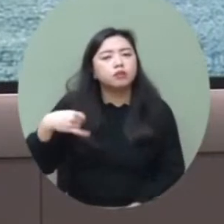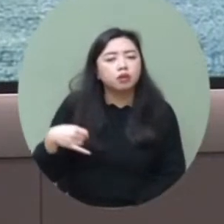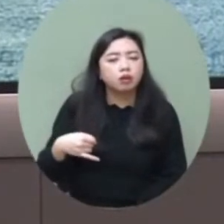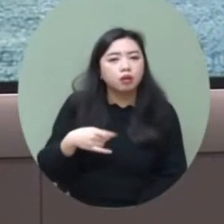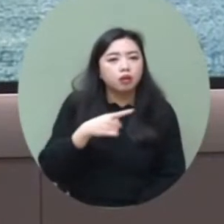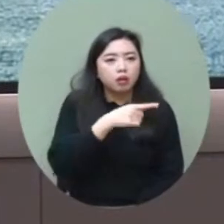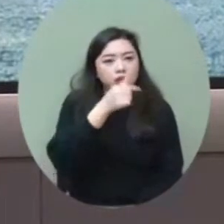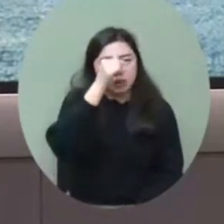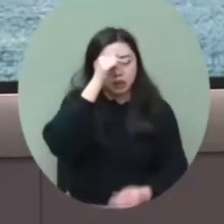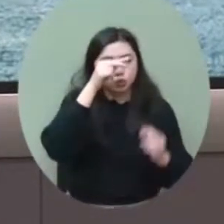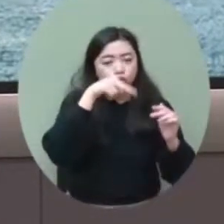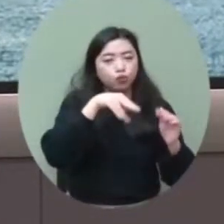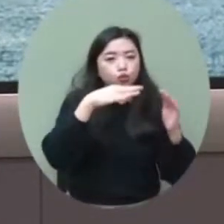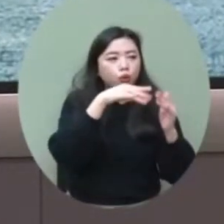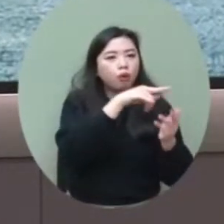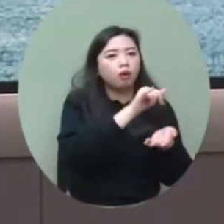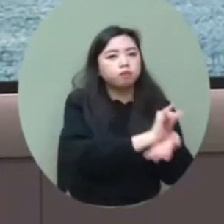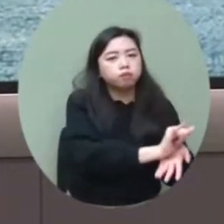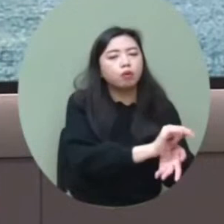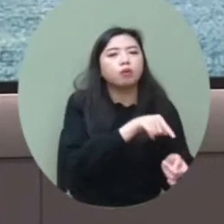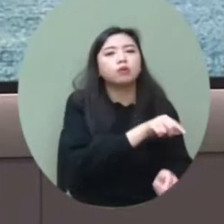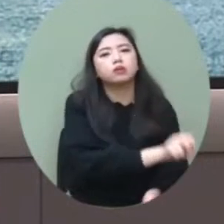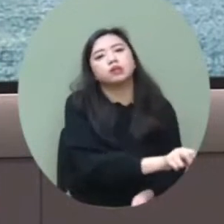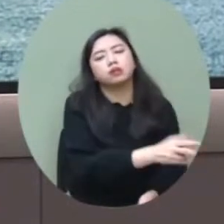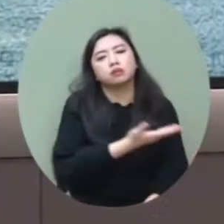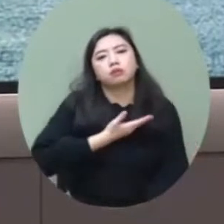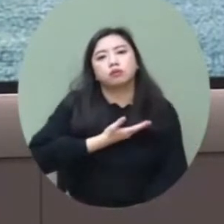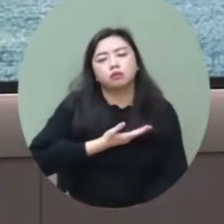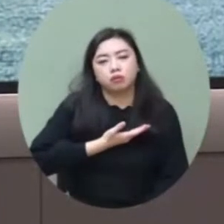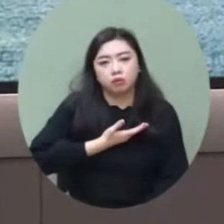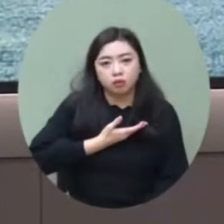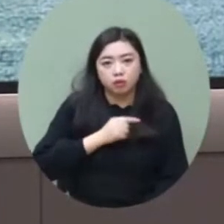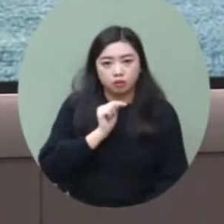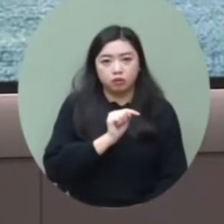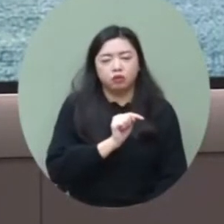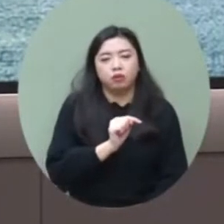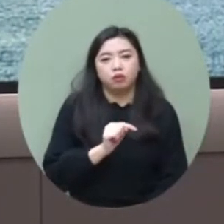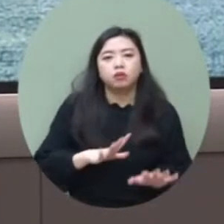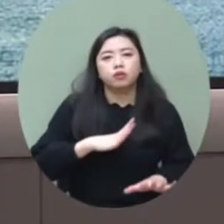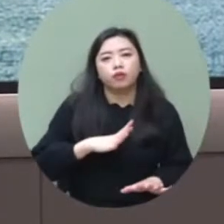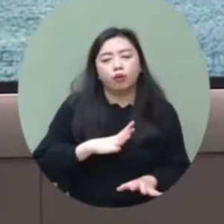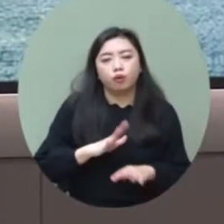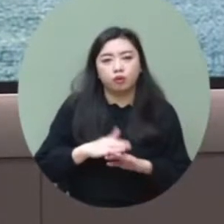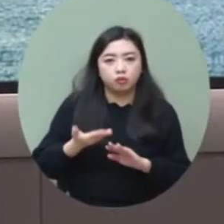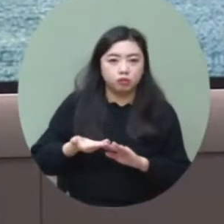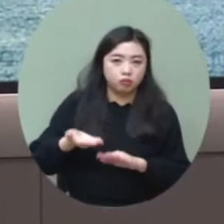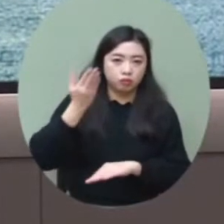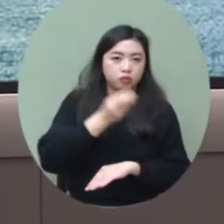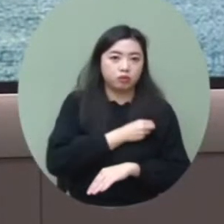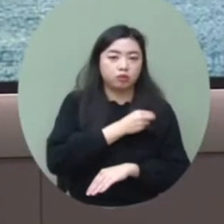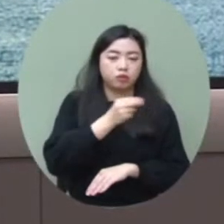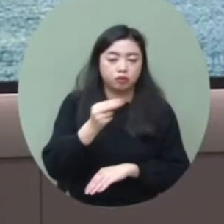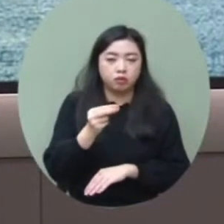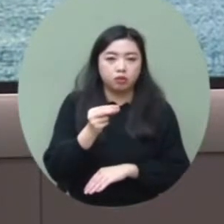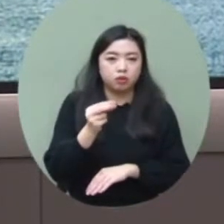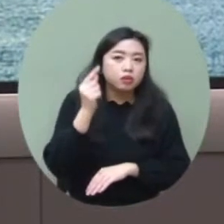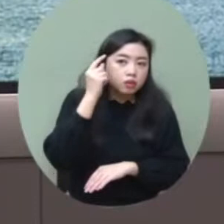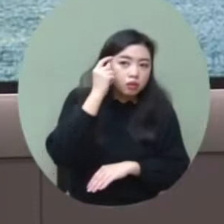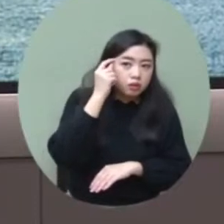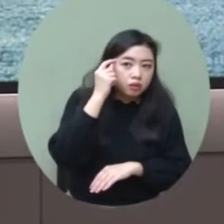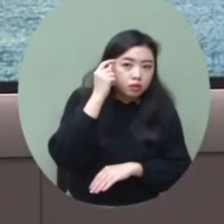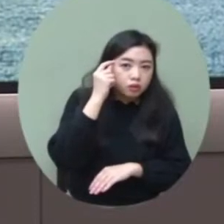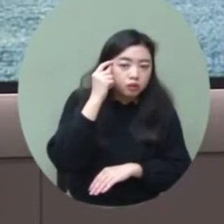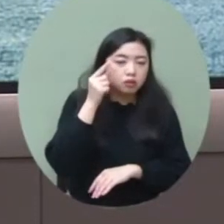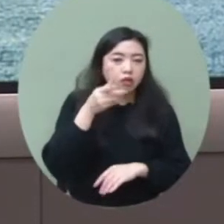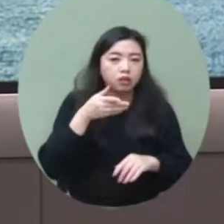patients could actually they were fit for discharge already, but but due to different reasons, they couldn't